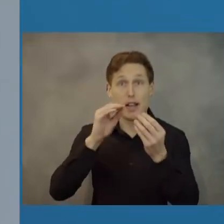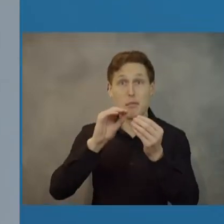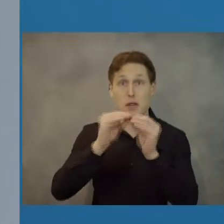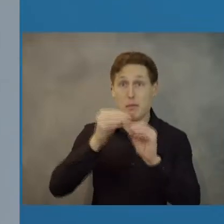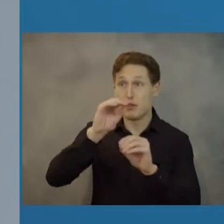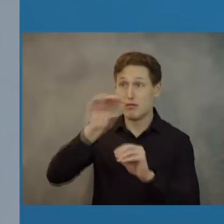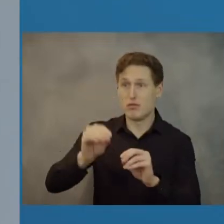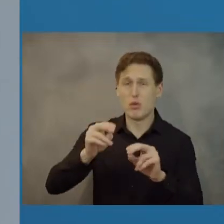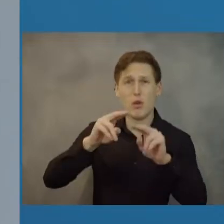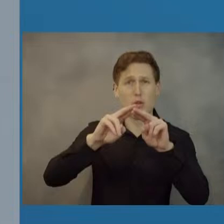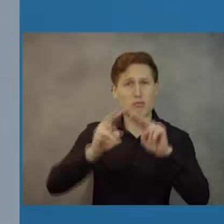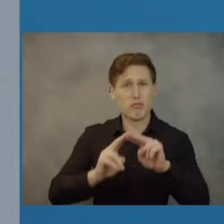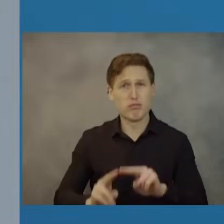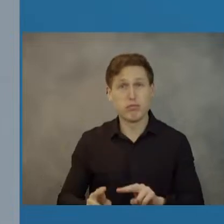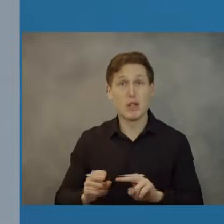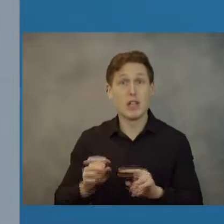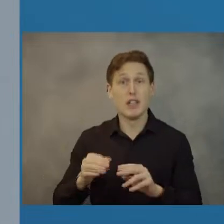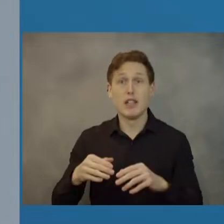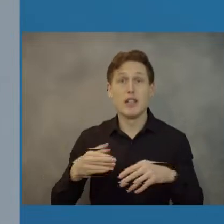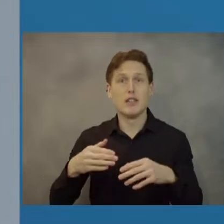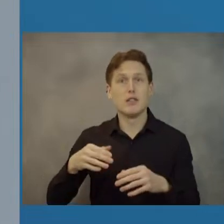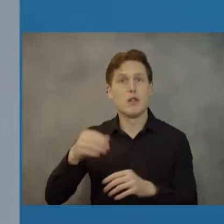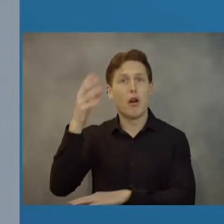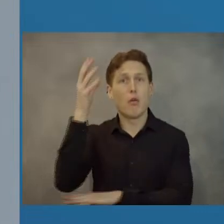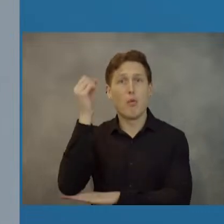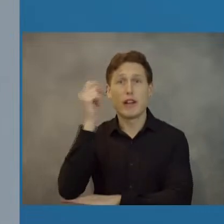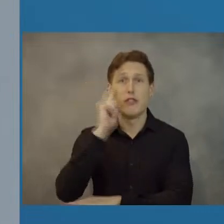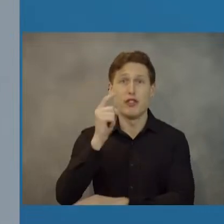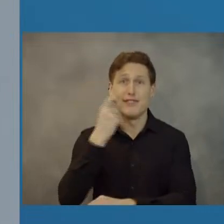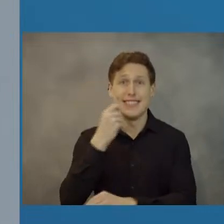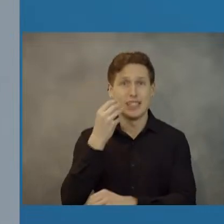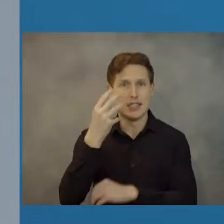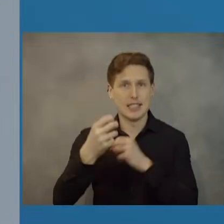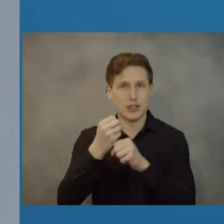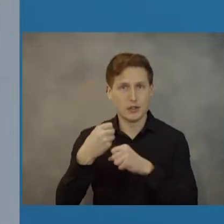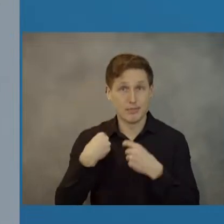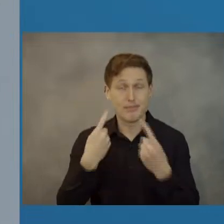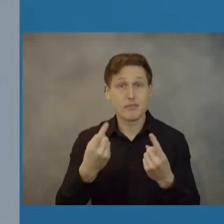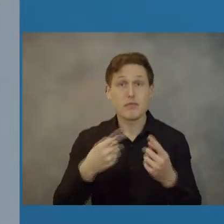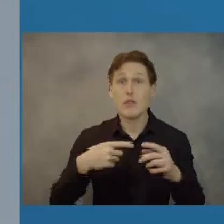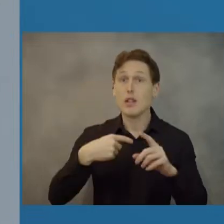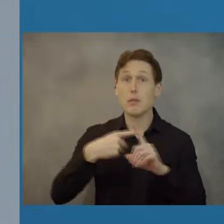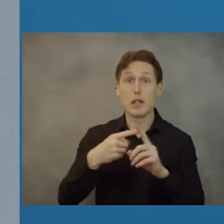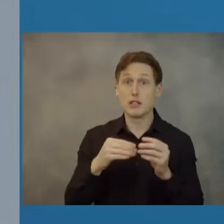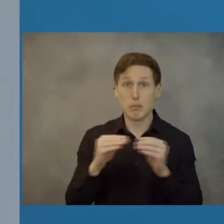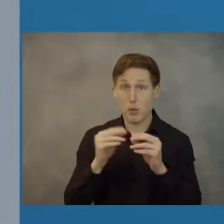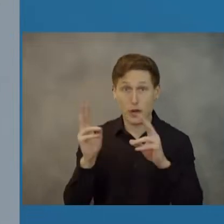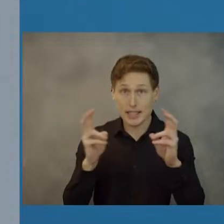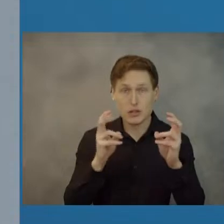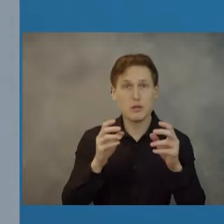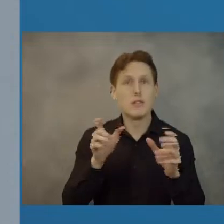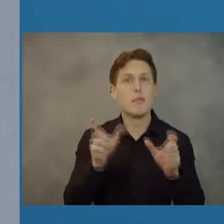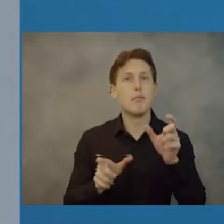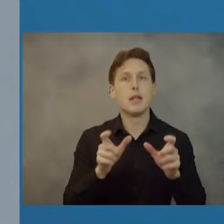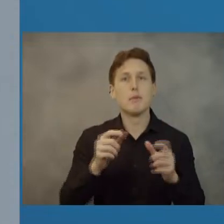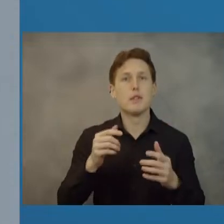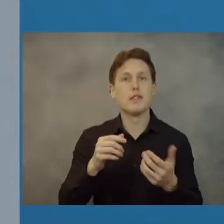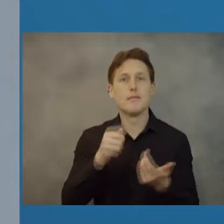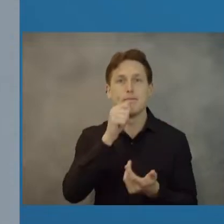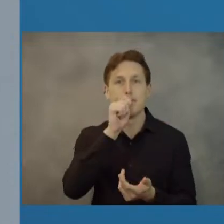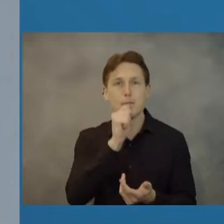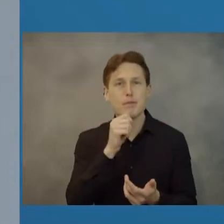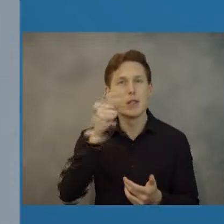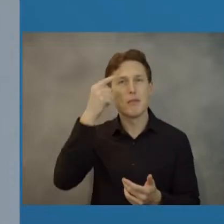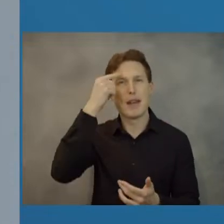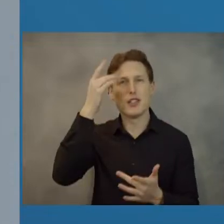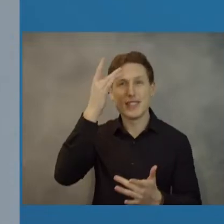long, those who are suffering from mental illness, severe mental illness, they languish on our streets and in our subways. People